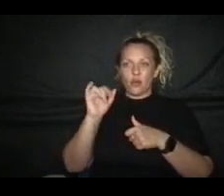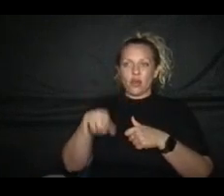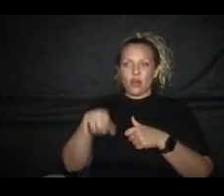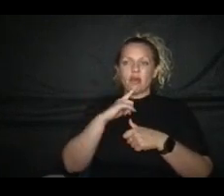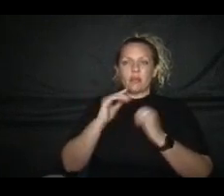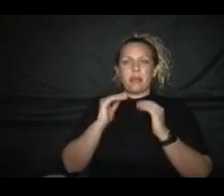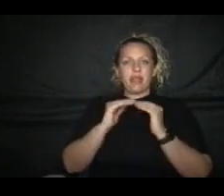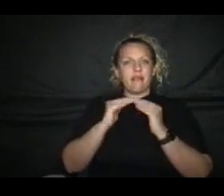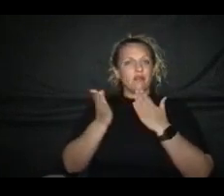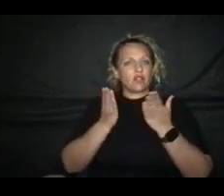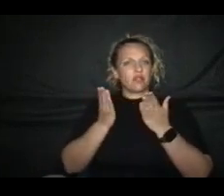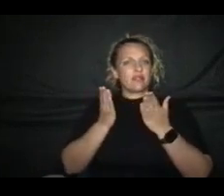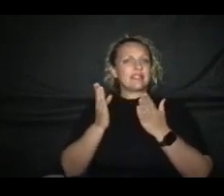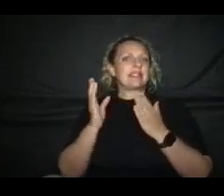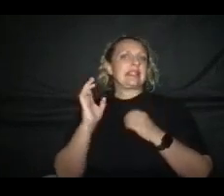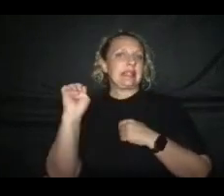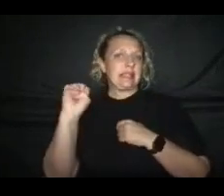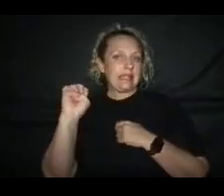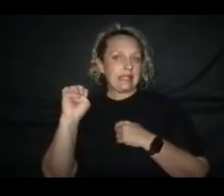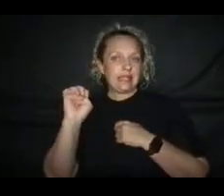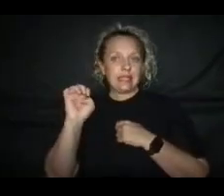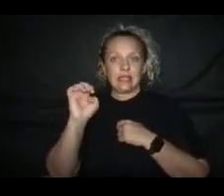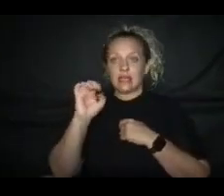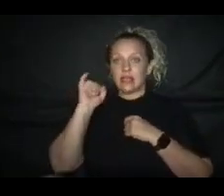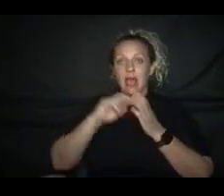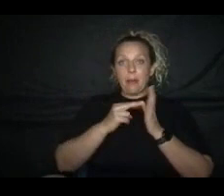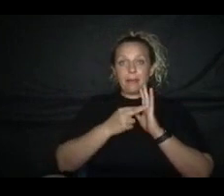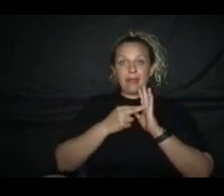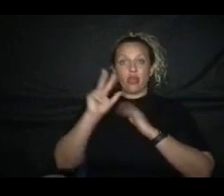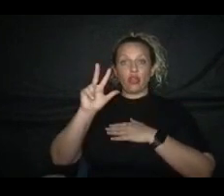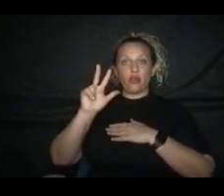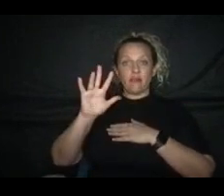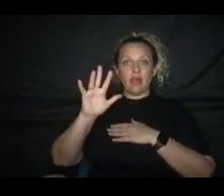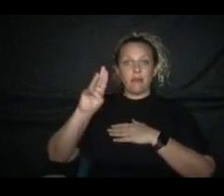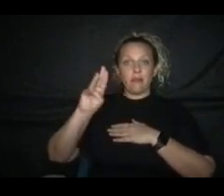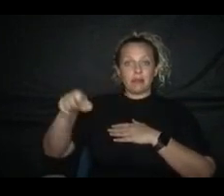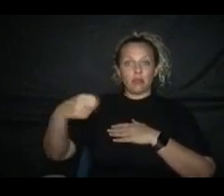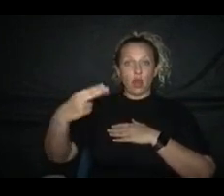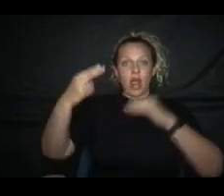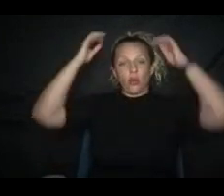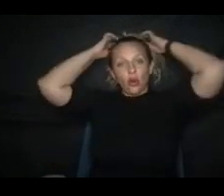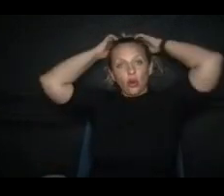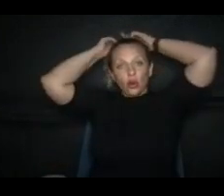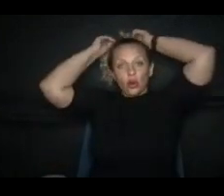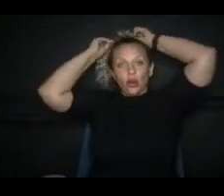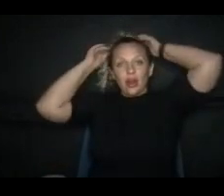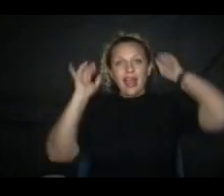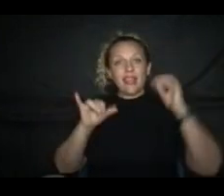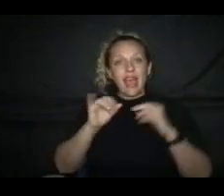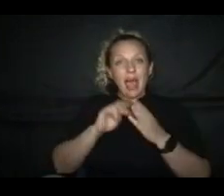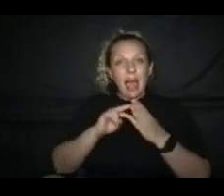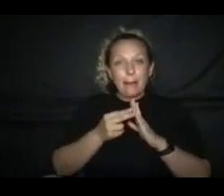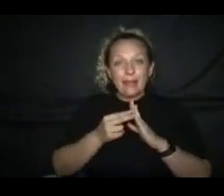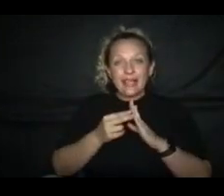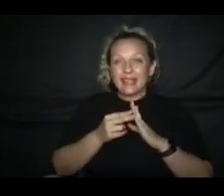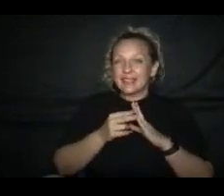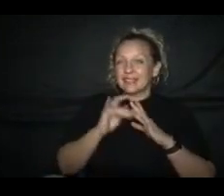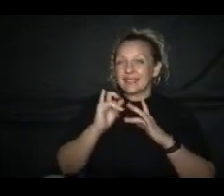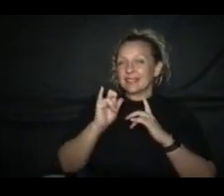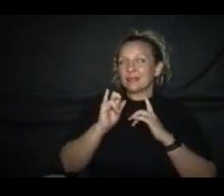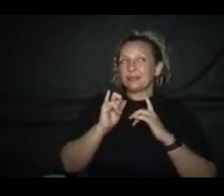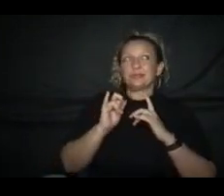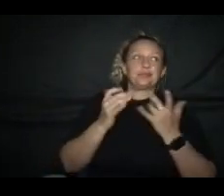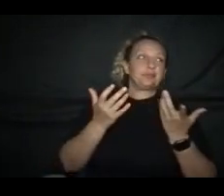service E, which is 35 miles an hour, and that is applicable to